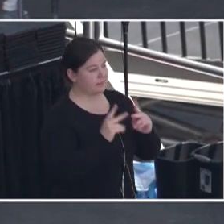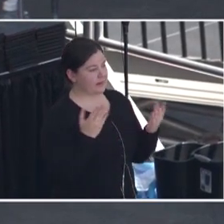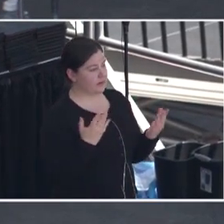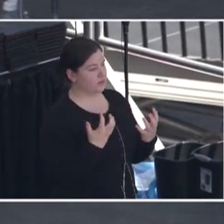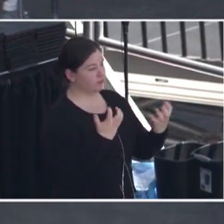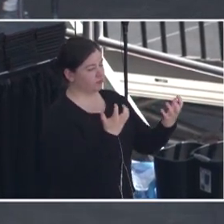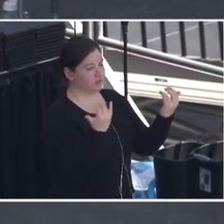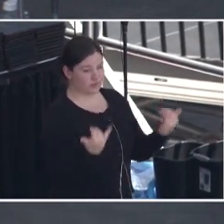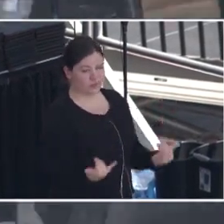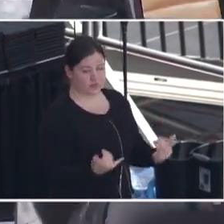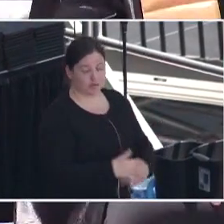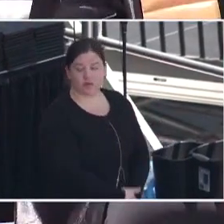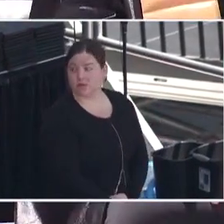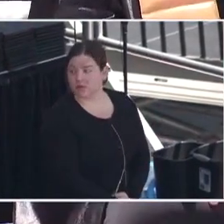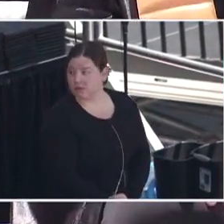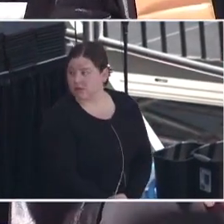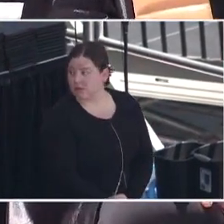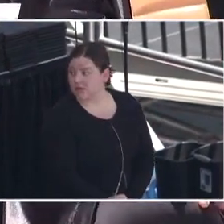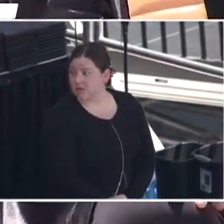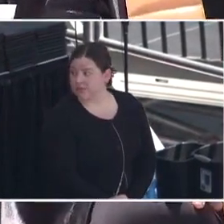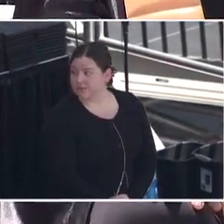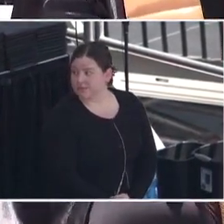audience.